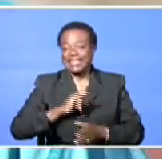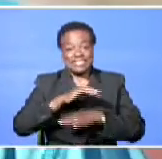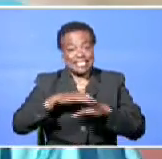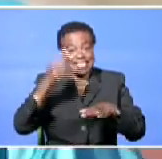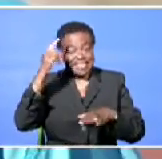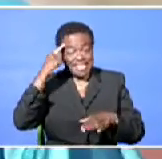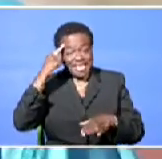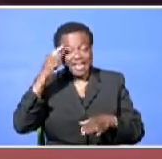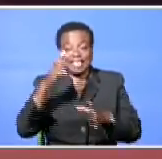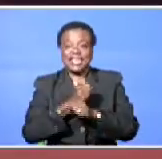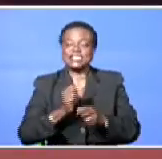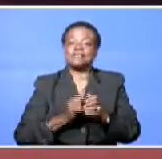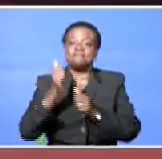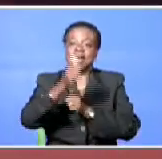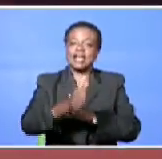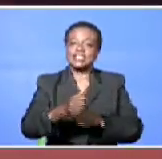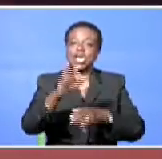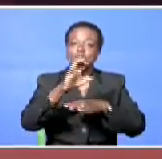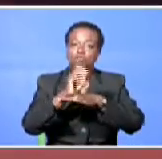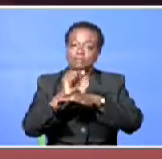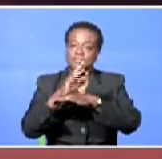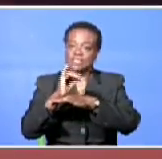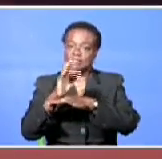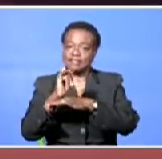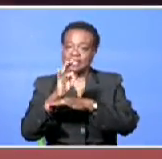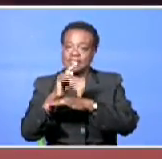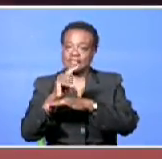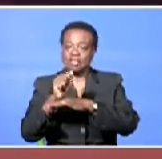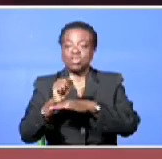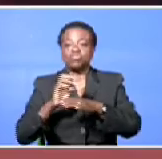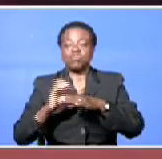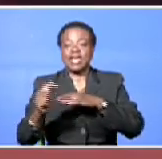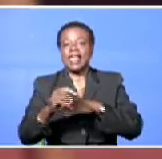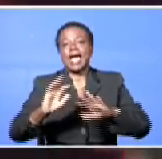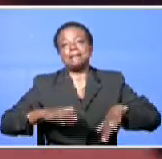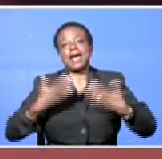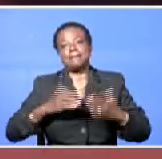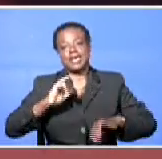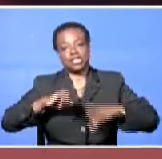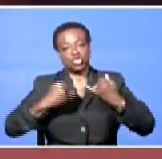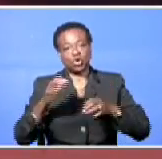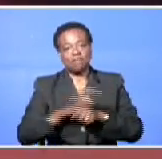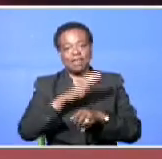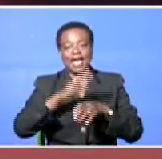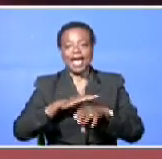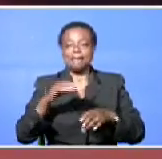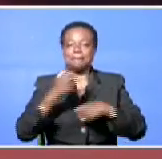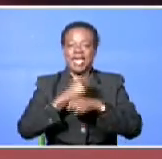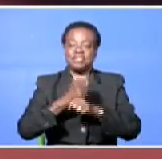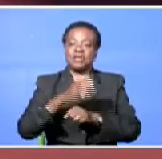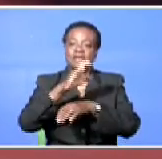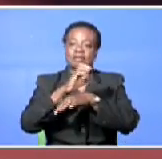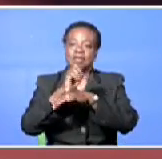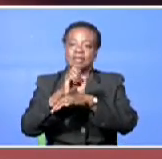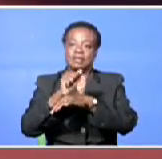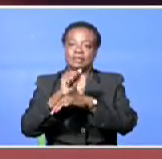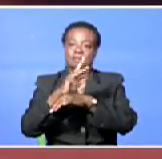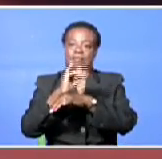as the Carifta trials. I am happy and joyful that I made the Carifta team because I